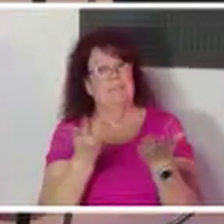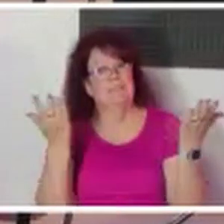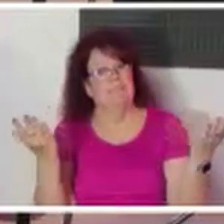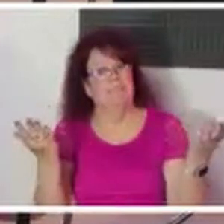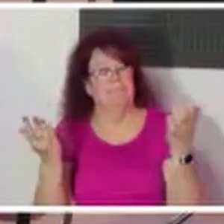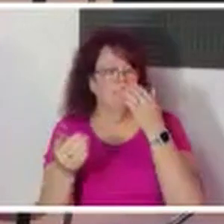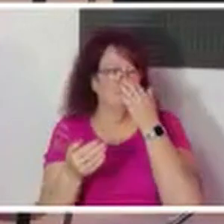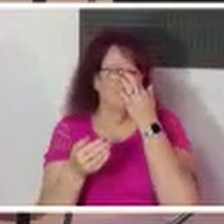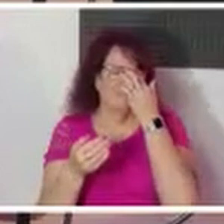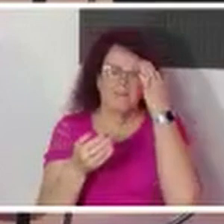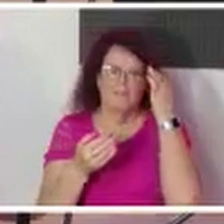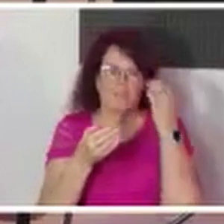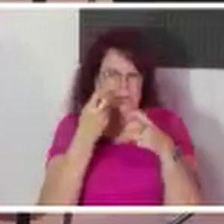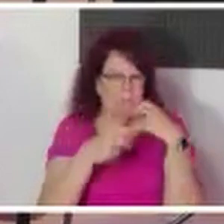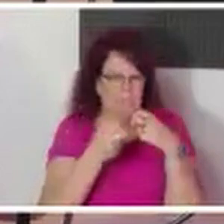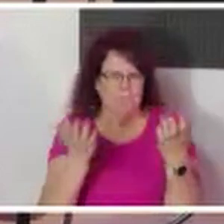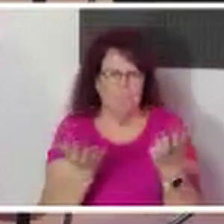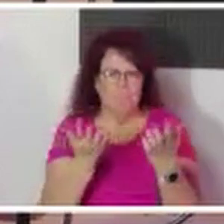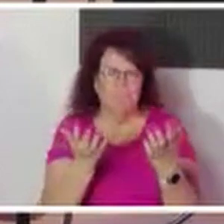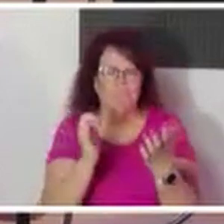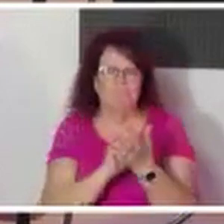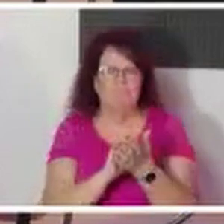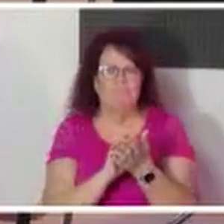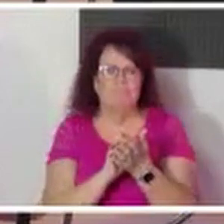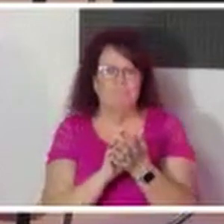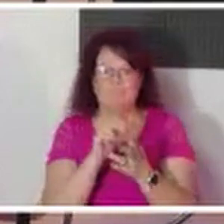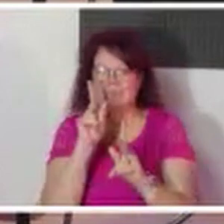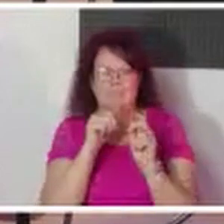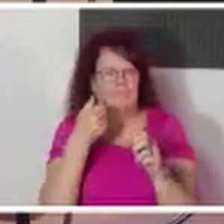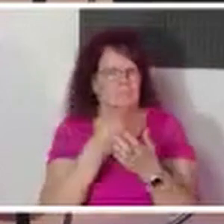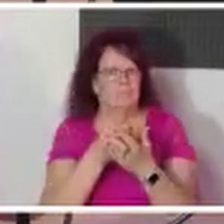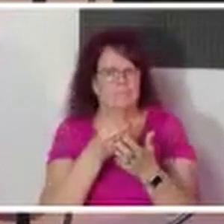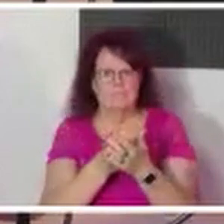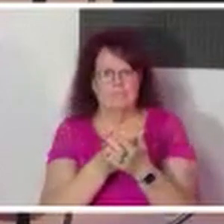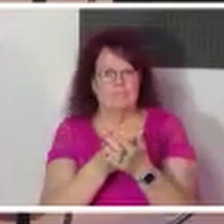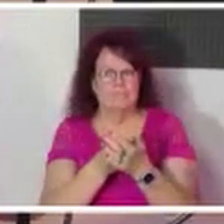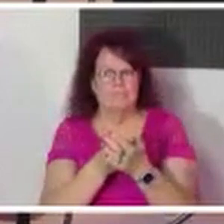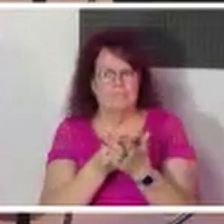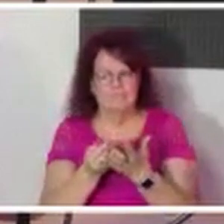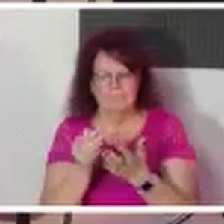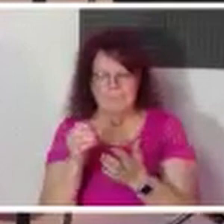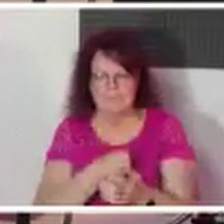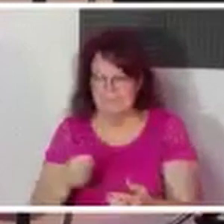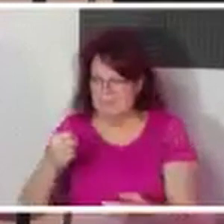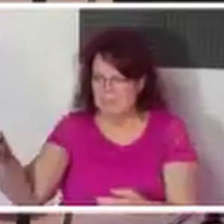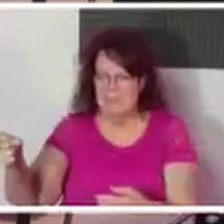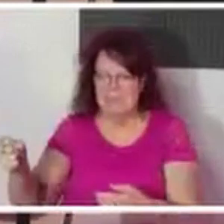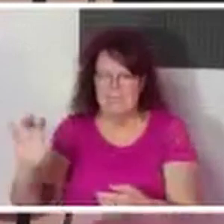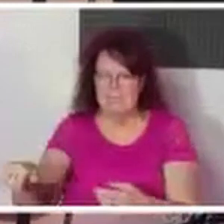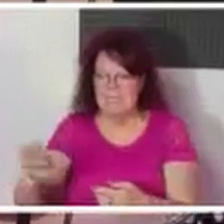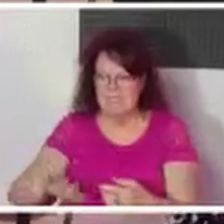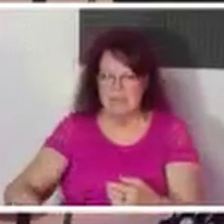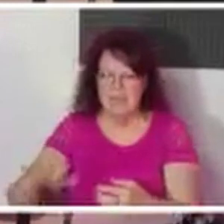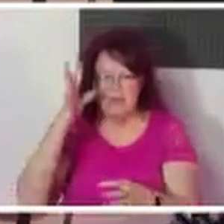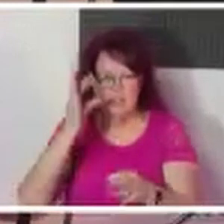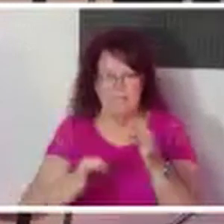the bottleneck here is that individuals that don't have that money essentially are put into this subsector of our